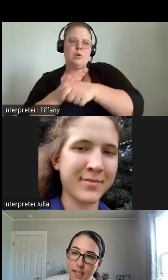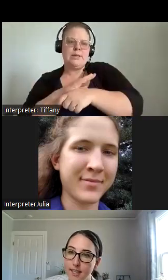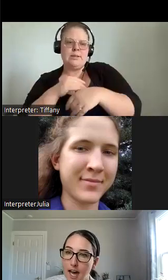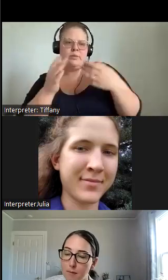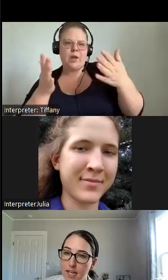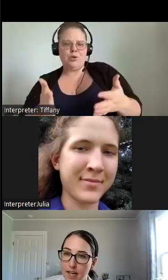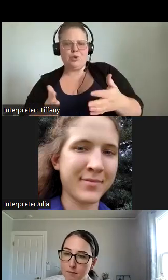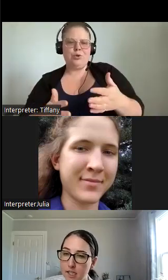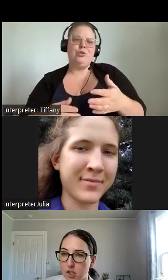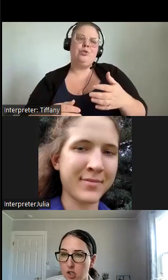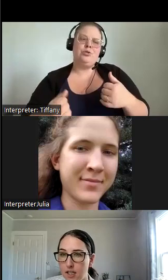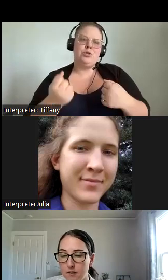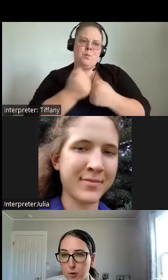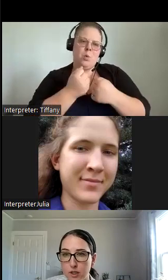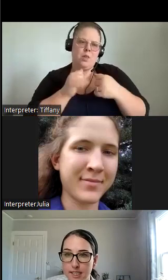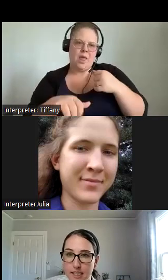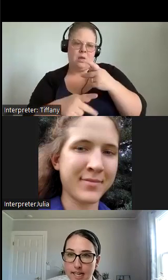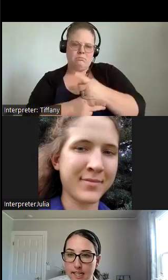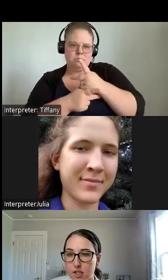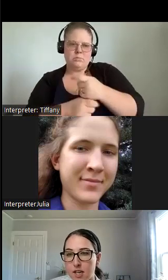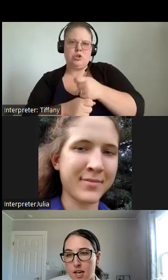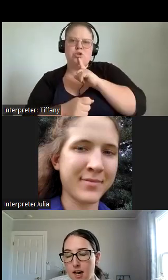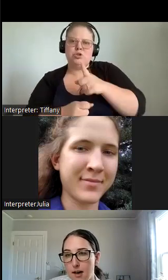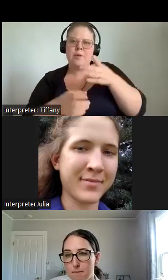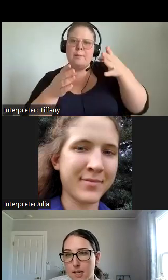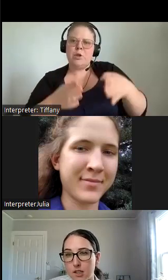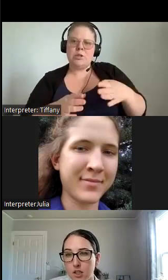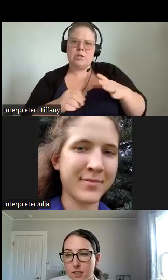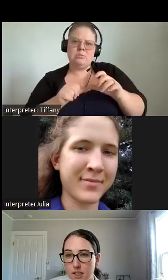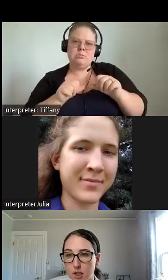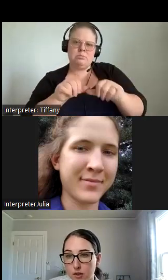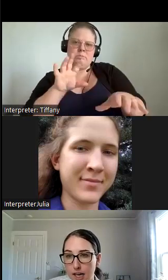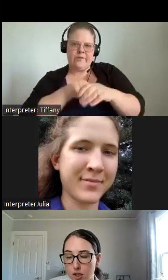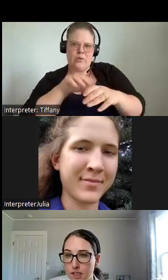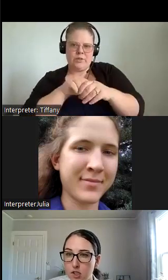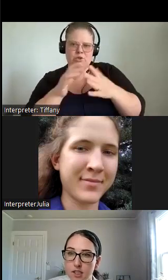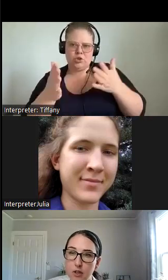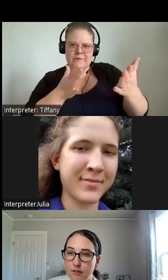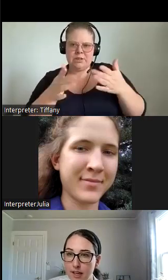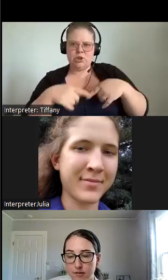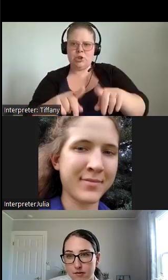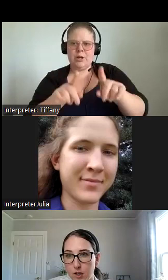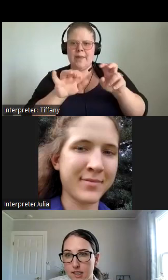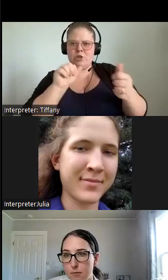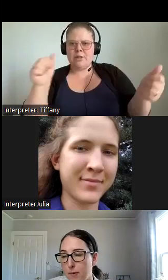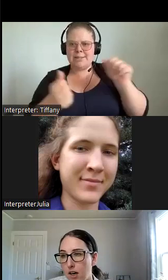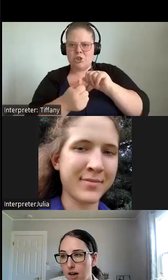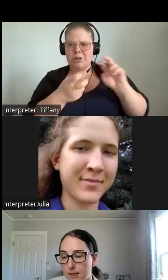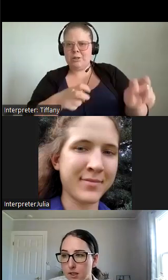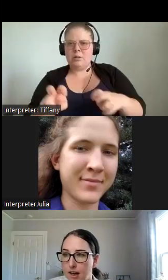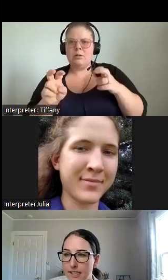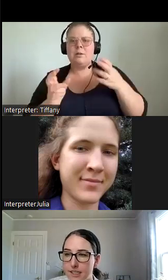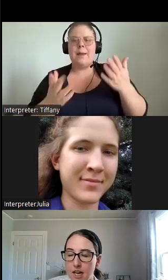of supporting that, making sure that individual stays engaged in services through that transition. So if they've, for example,